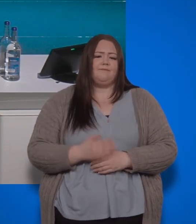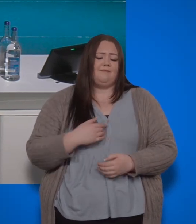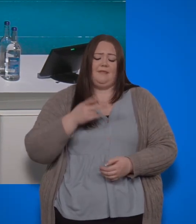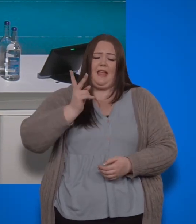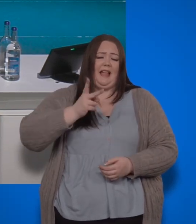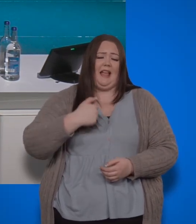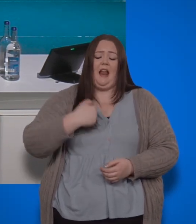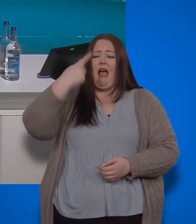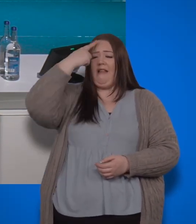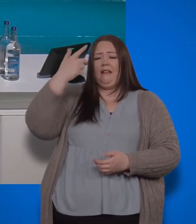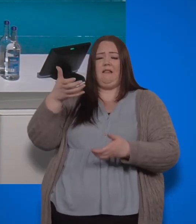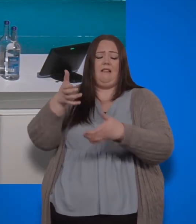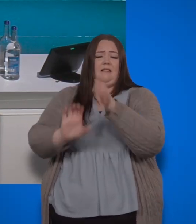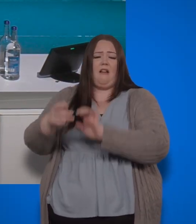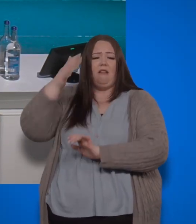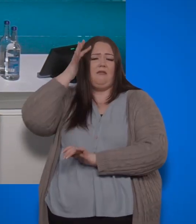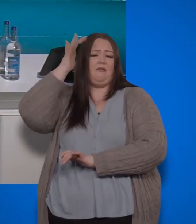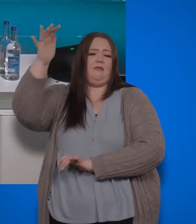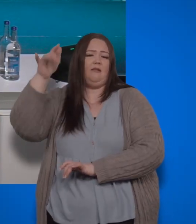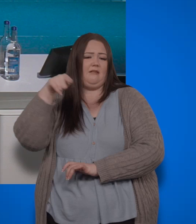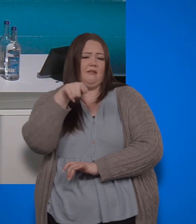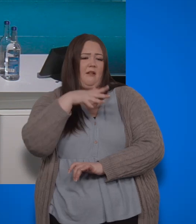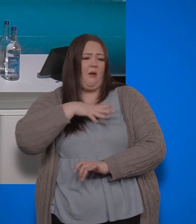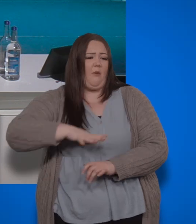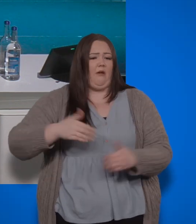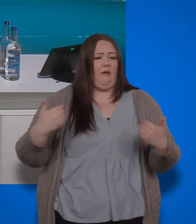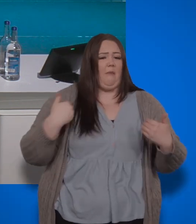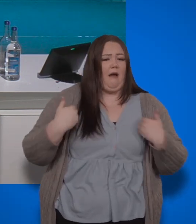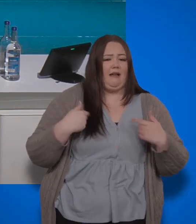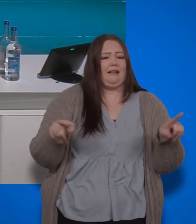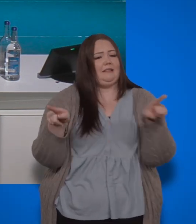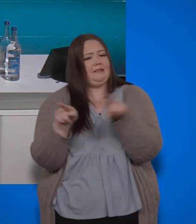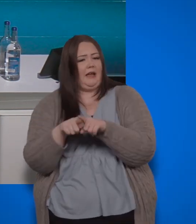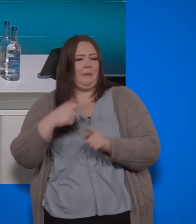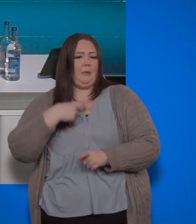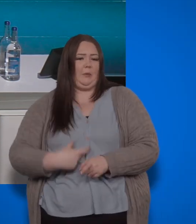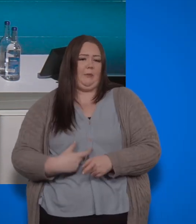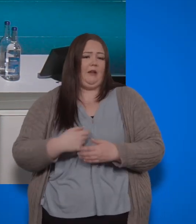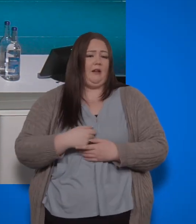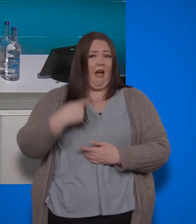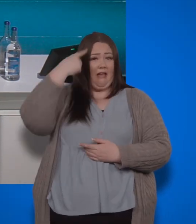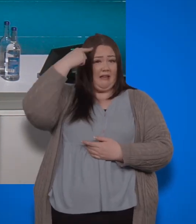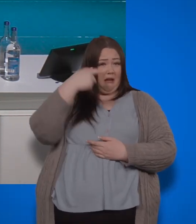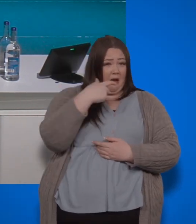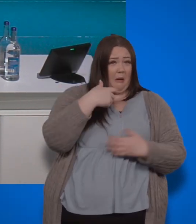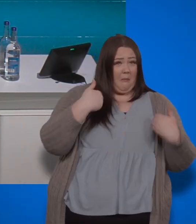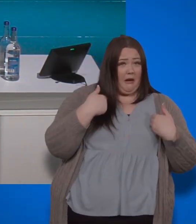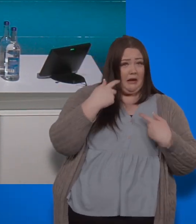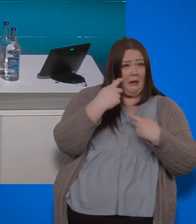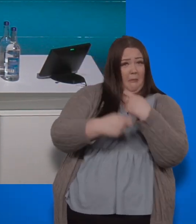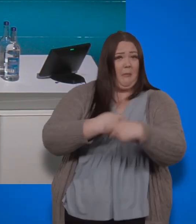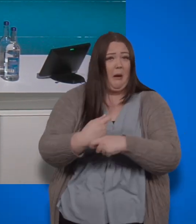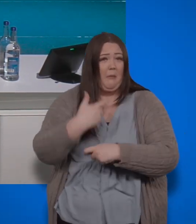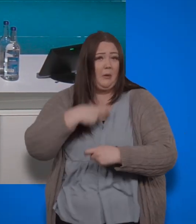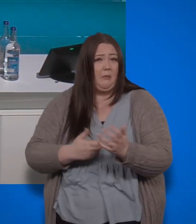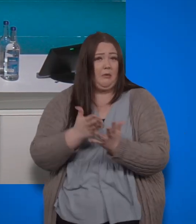I think it's science fiction again. I don't think it's possible to create